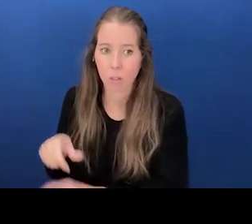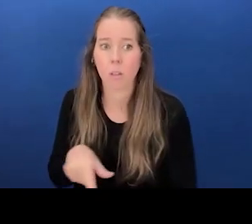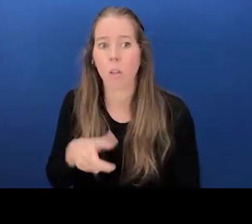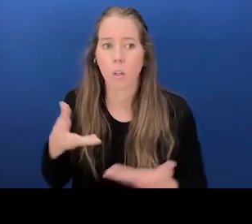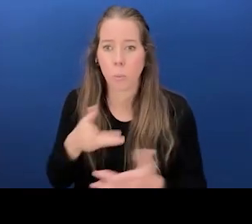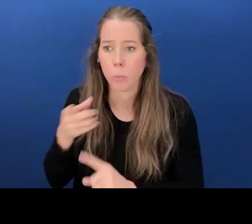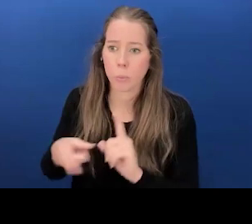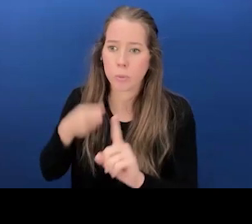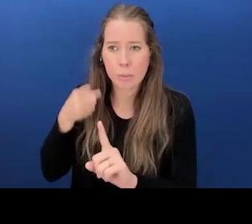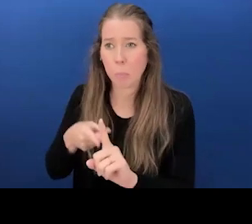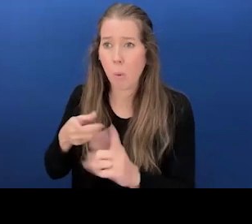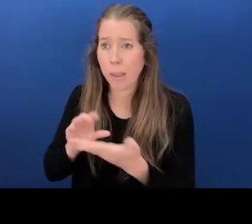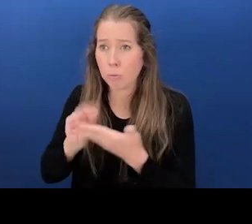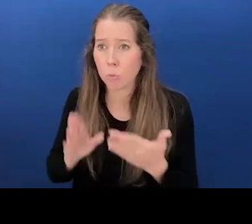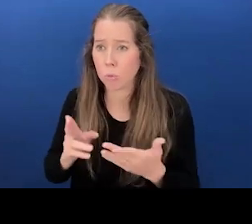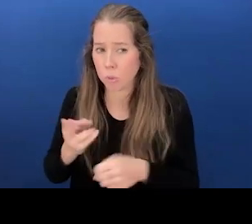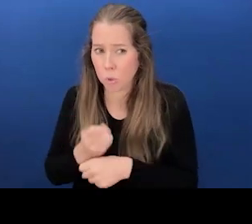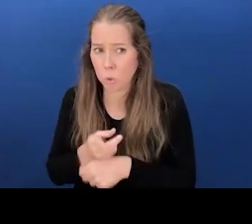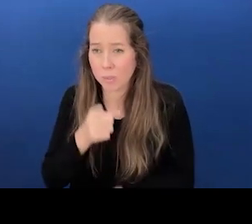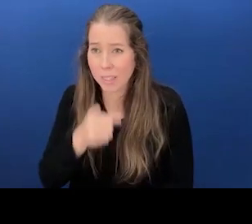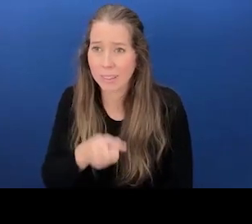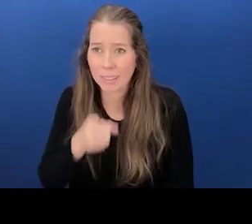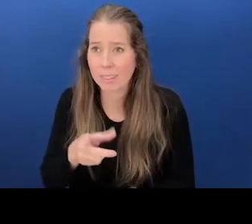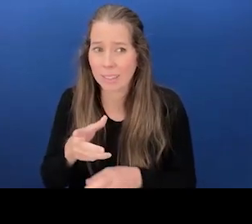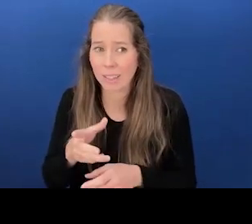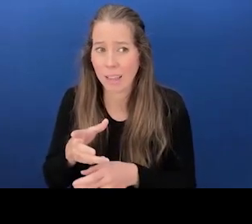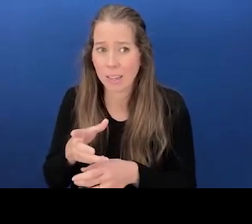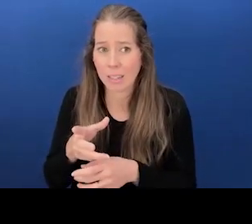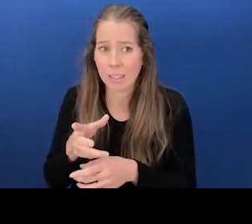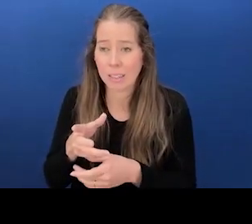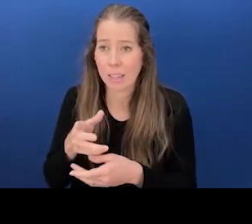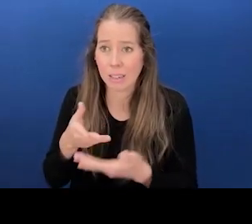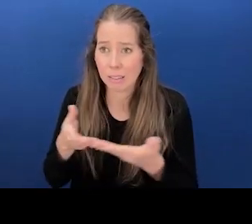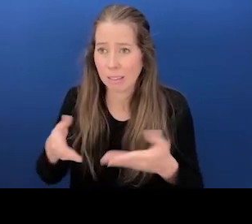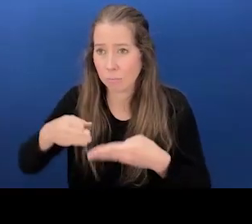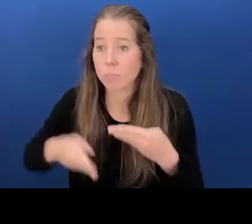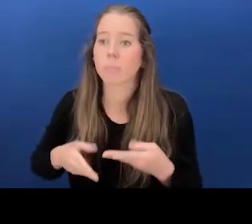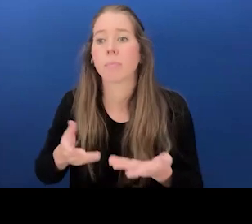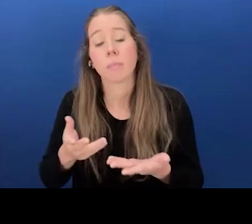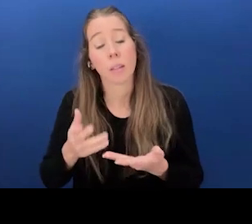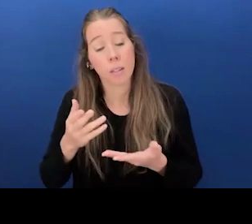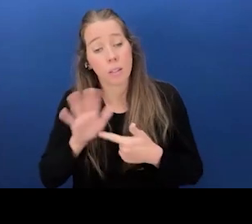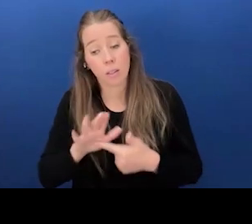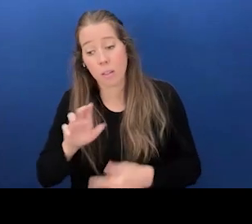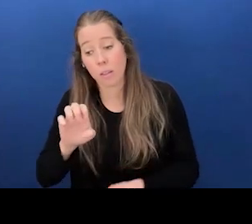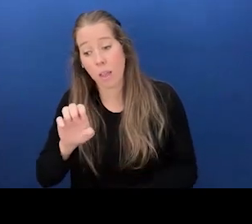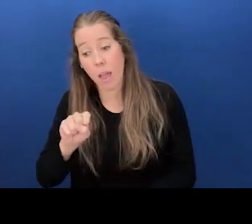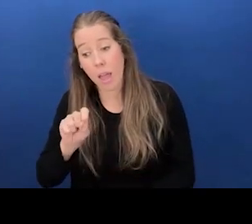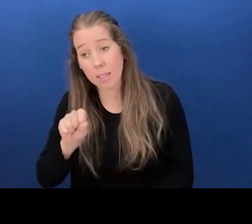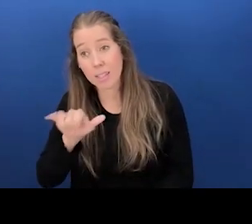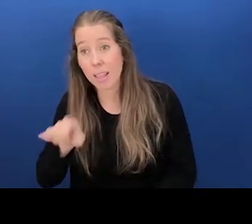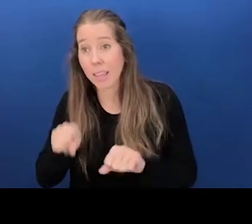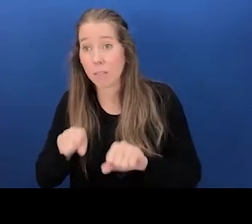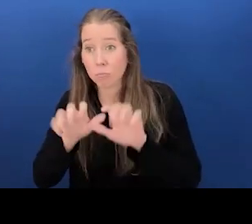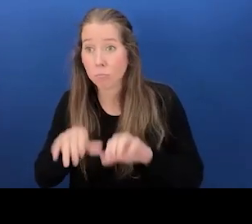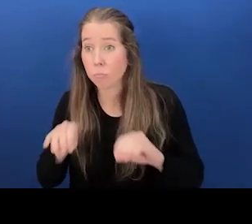point of allowing students to use it and get things done? Well, if an essay can be written faster, you